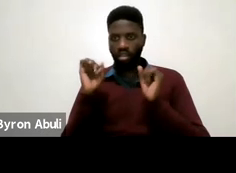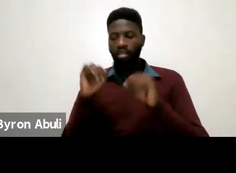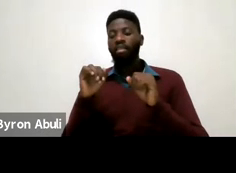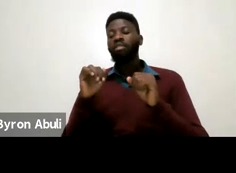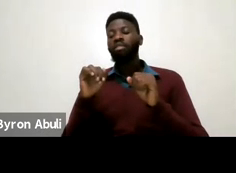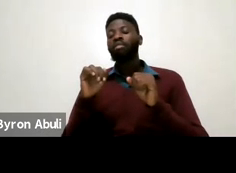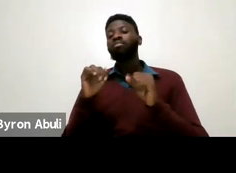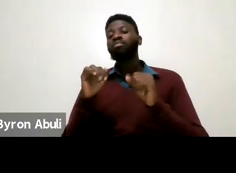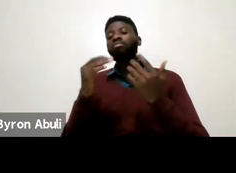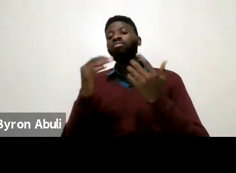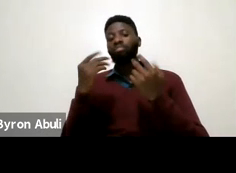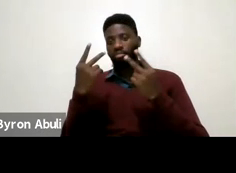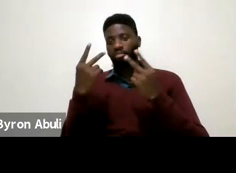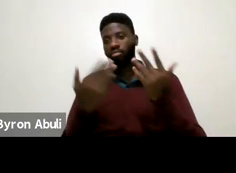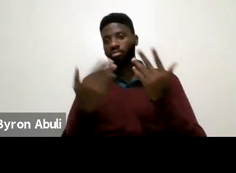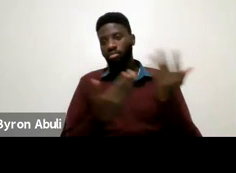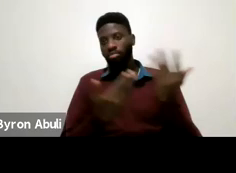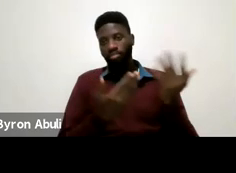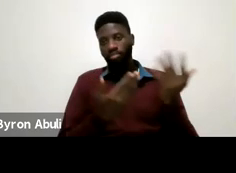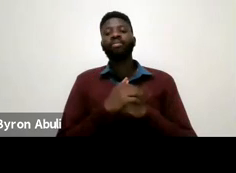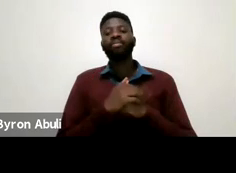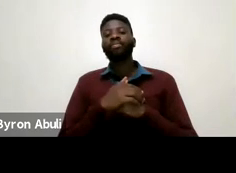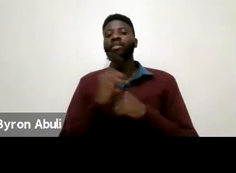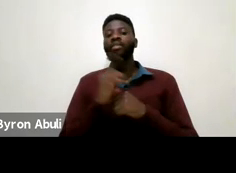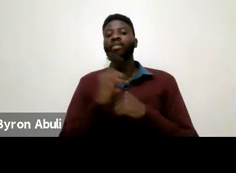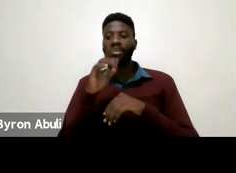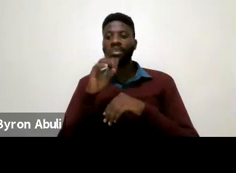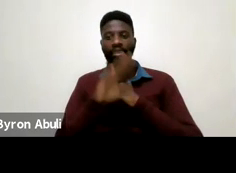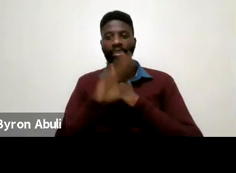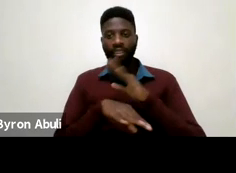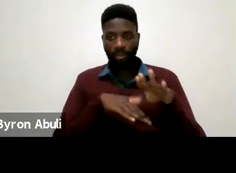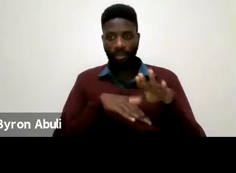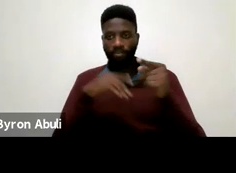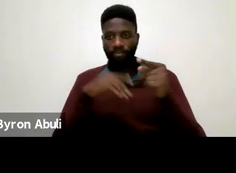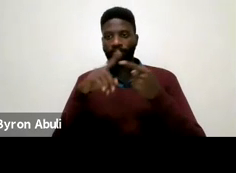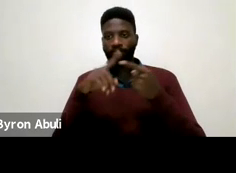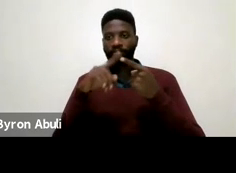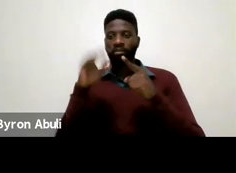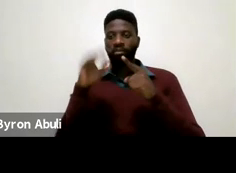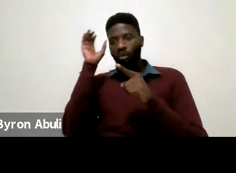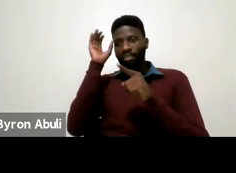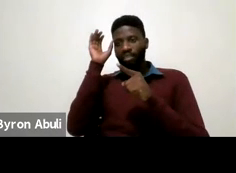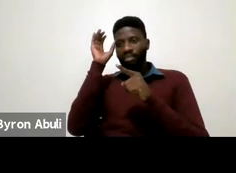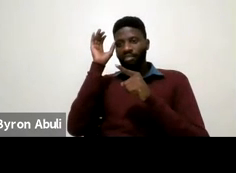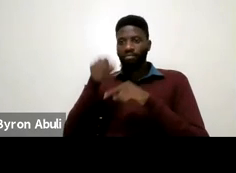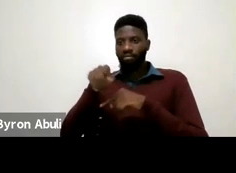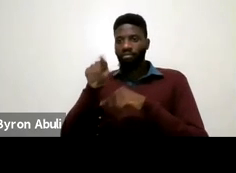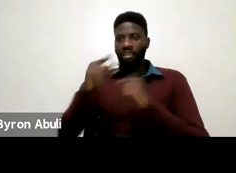let's see what we have. The first step in setting personal goals, obviously, is to consider what you want to achieve in your